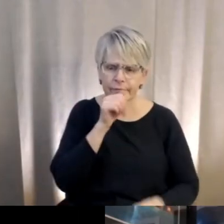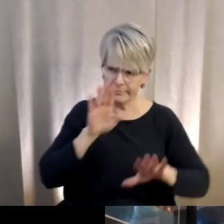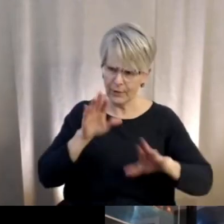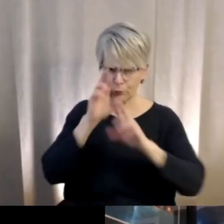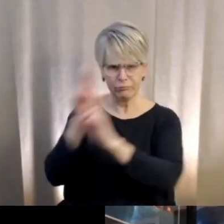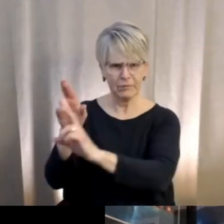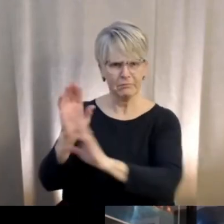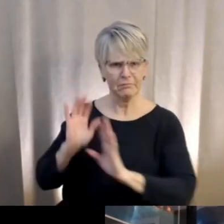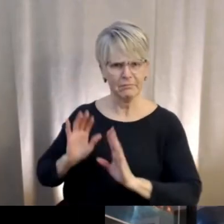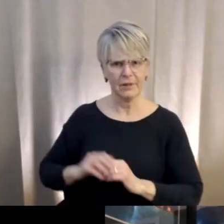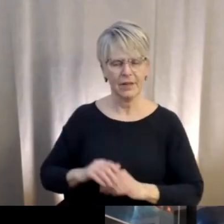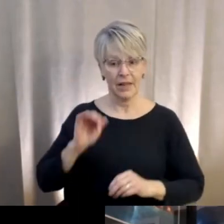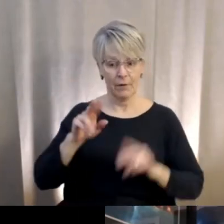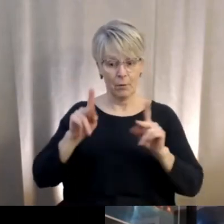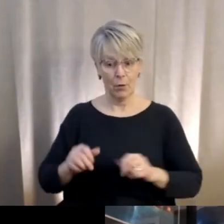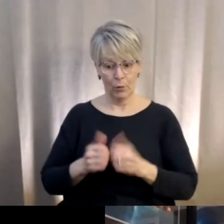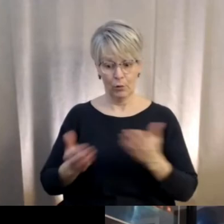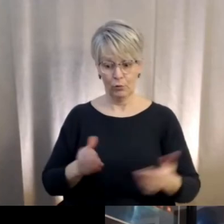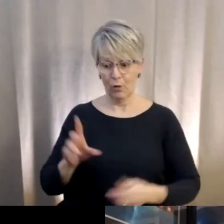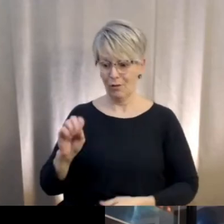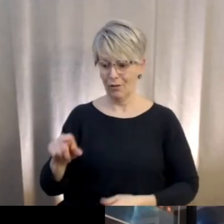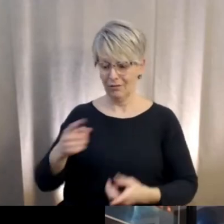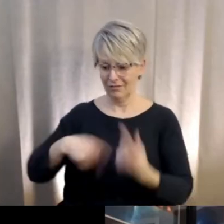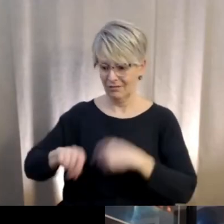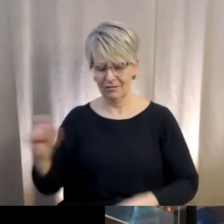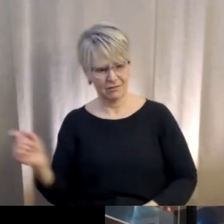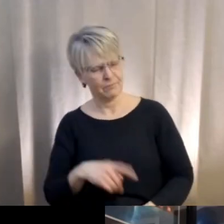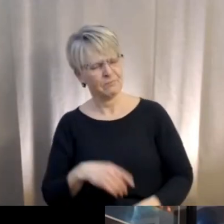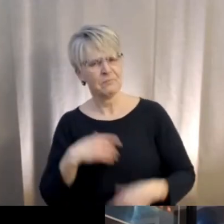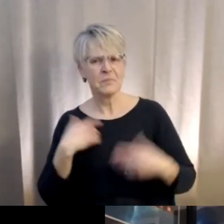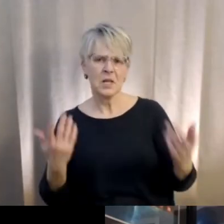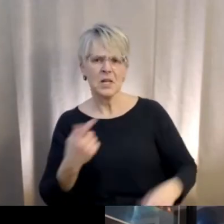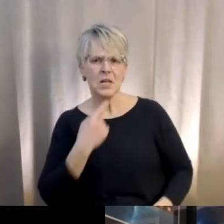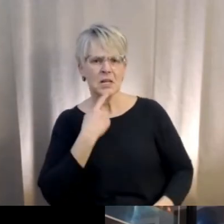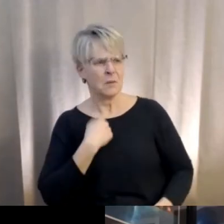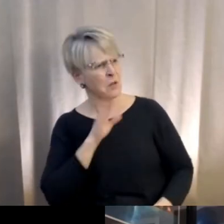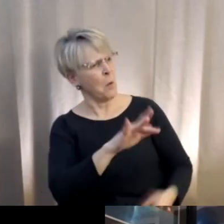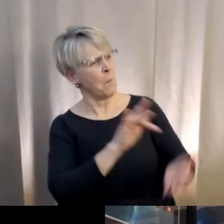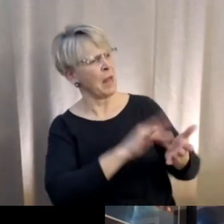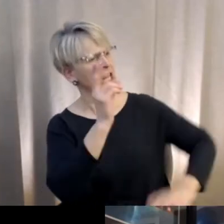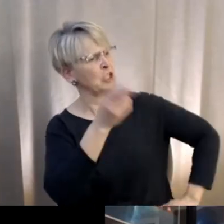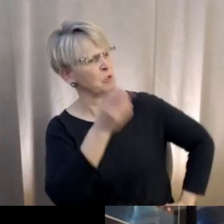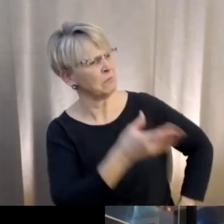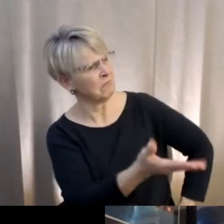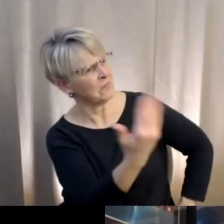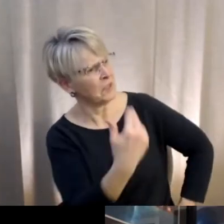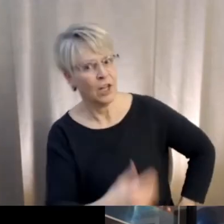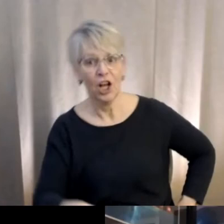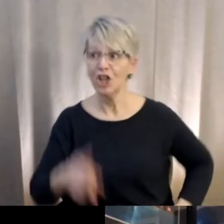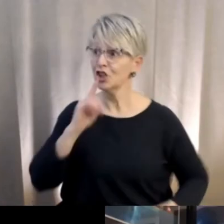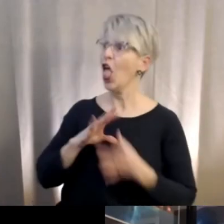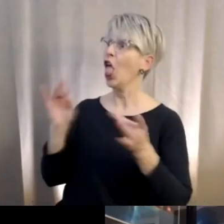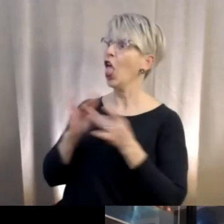don't think if someone with a service dog turned it around on that person, be like, you know, tell me some of your medical history, that you'd be like, oh, sure.